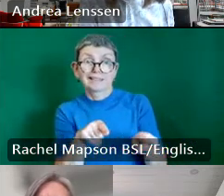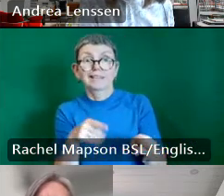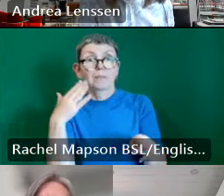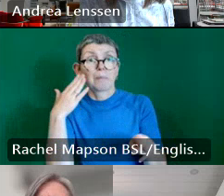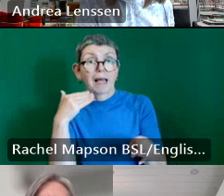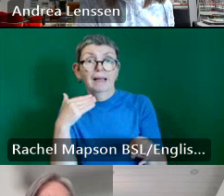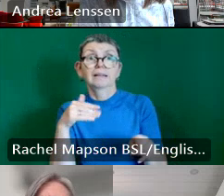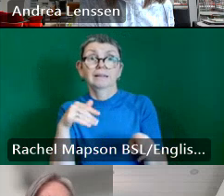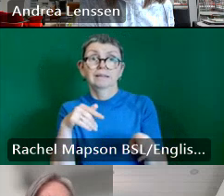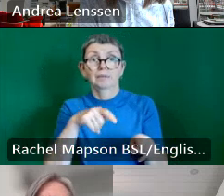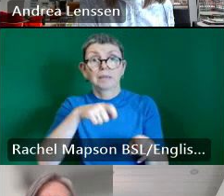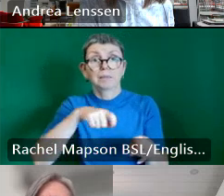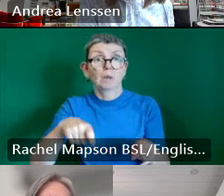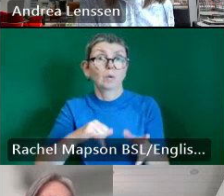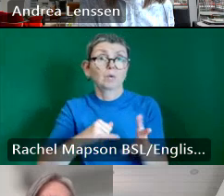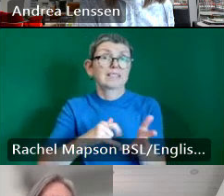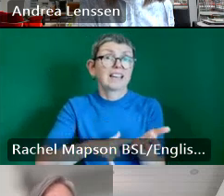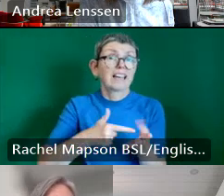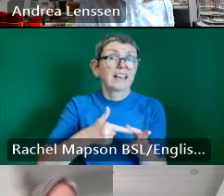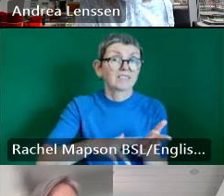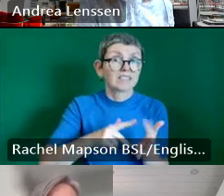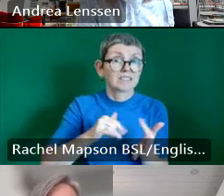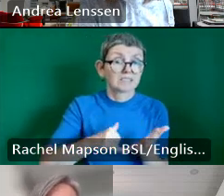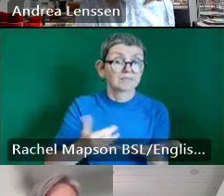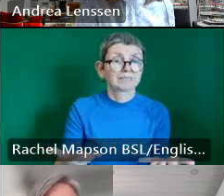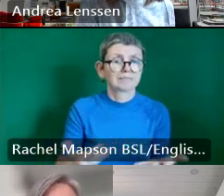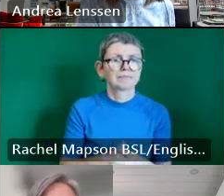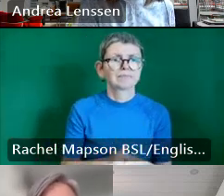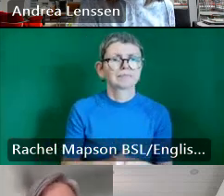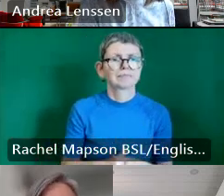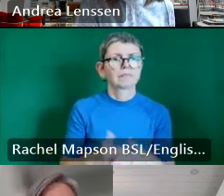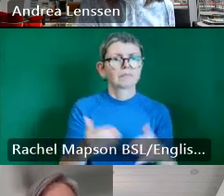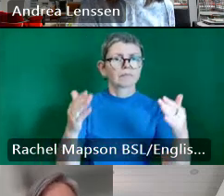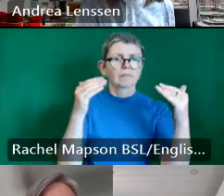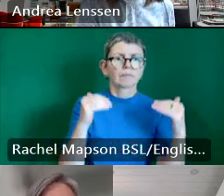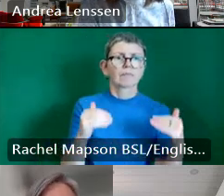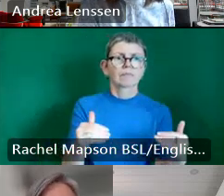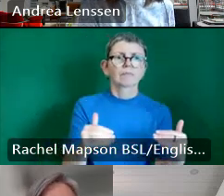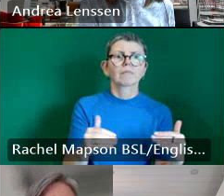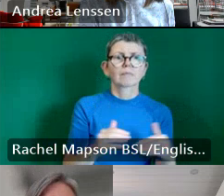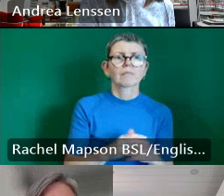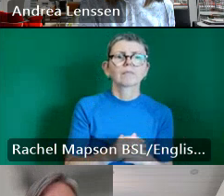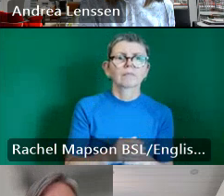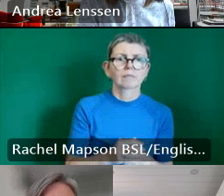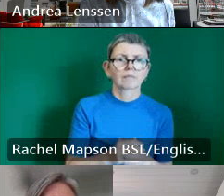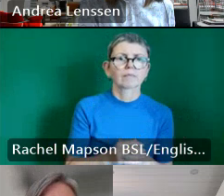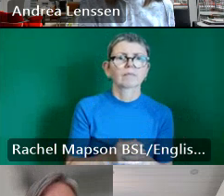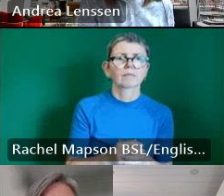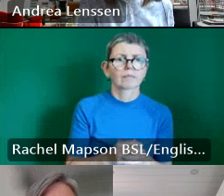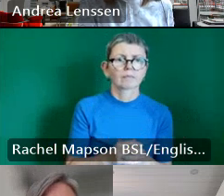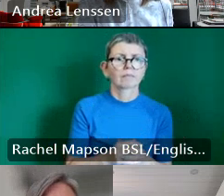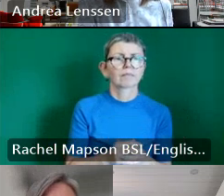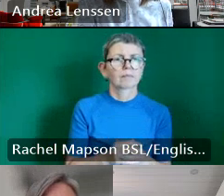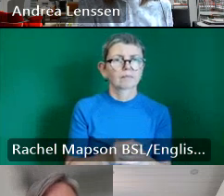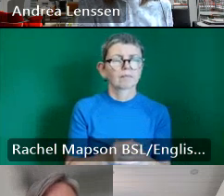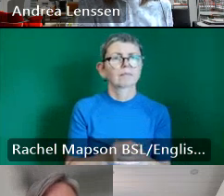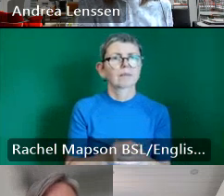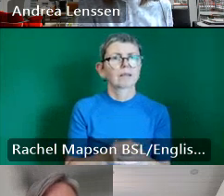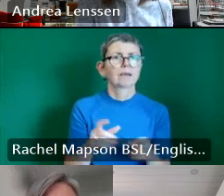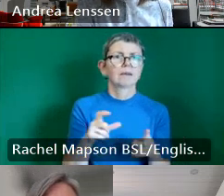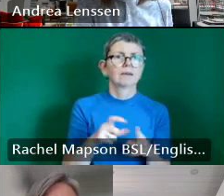one, Decolonizing Public Health Through Practice, the Impact of Black Health in the UK. You know, it's a way to decolonize public health practice.